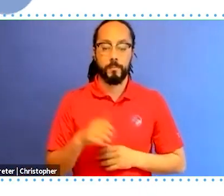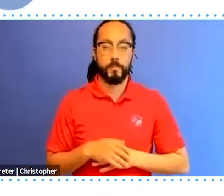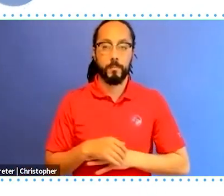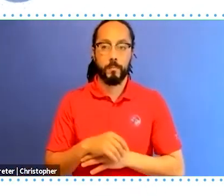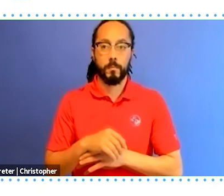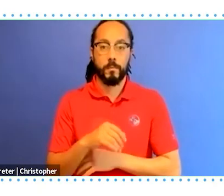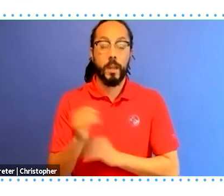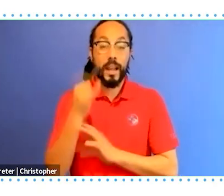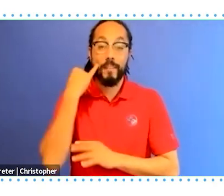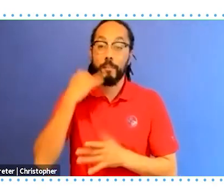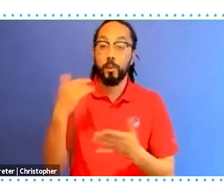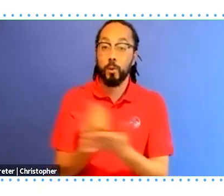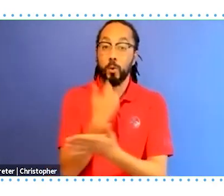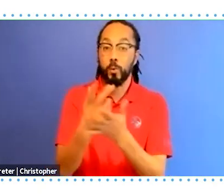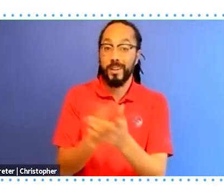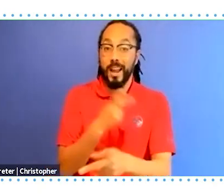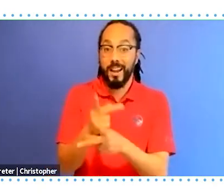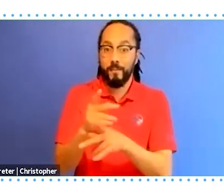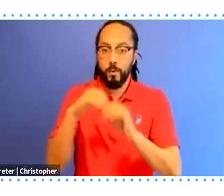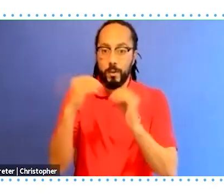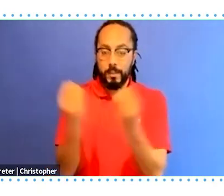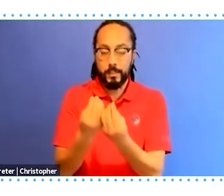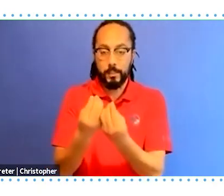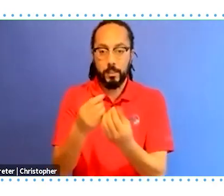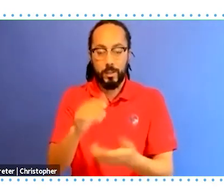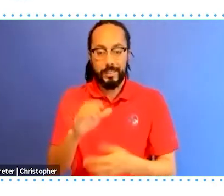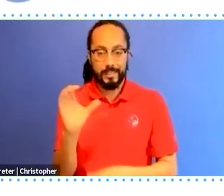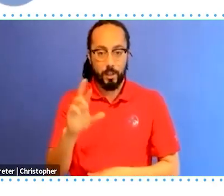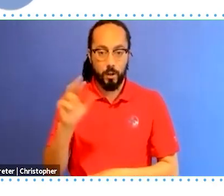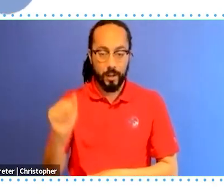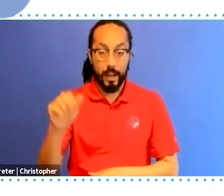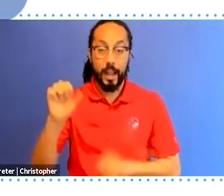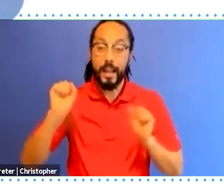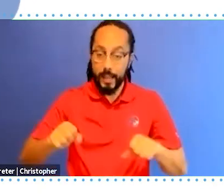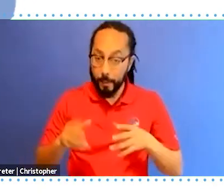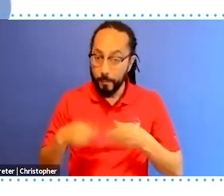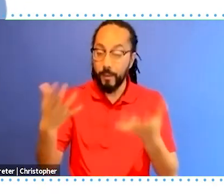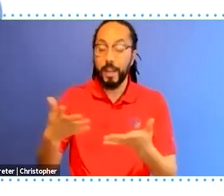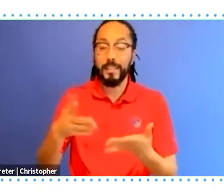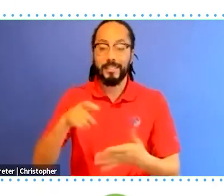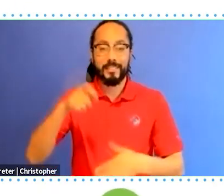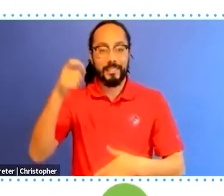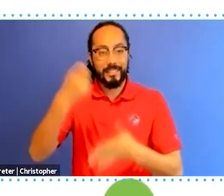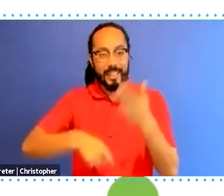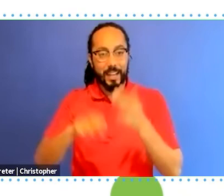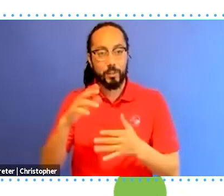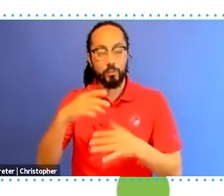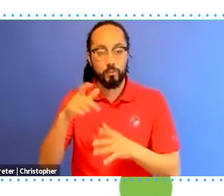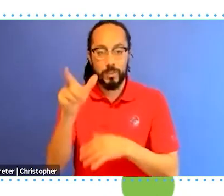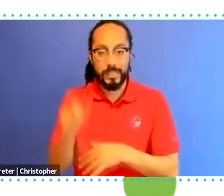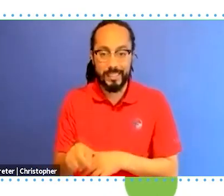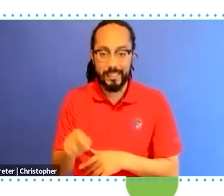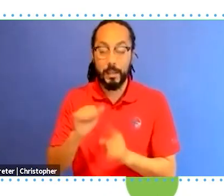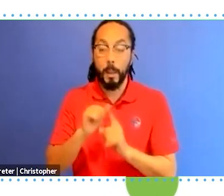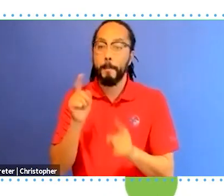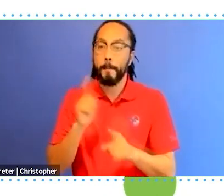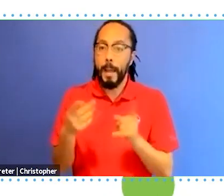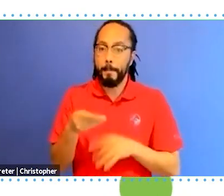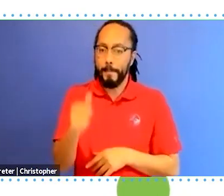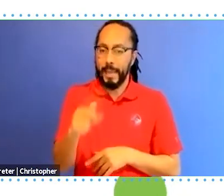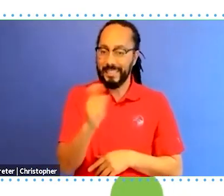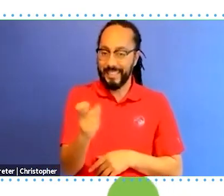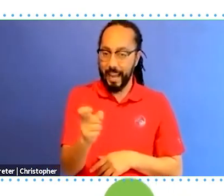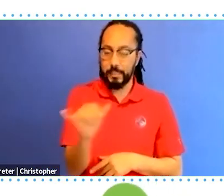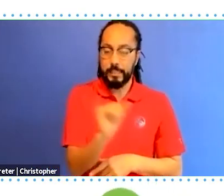CRA that was allowed to give tax receipts, but in every other way was a for-profit business and paid taxes maybe on profits. Like we could